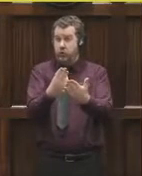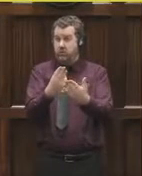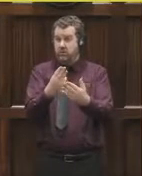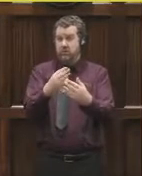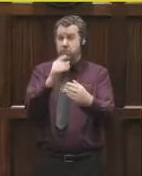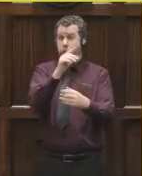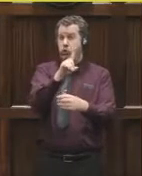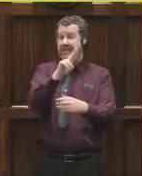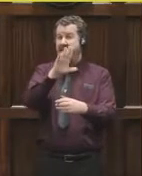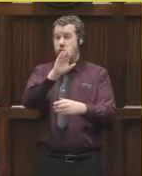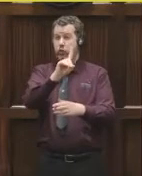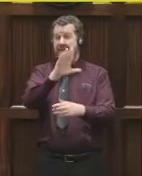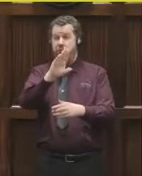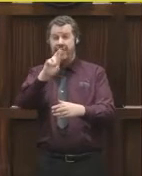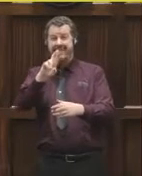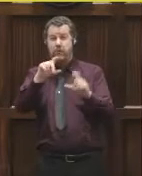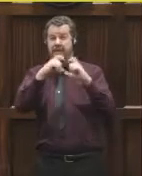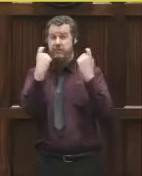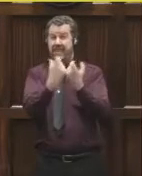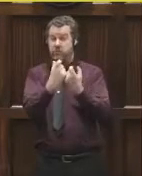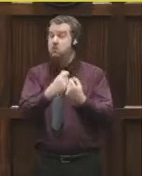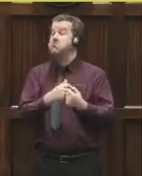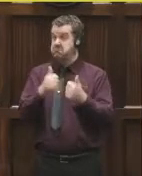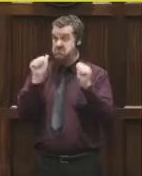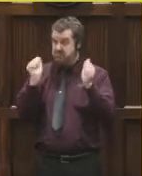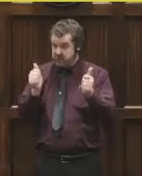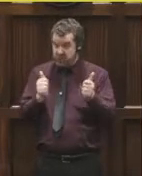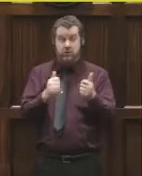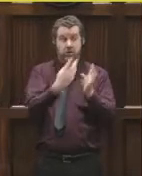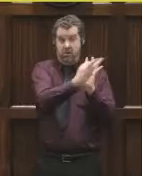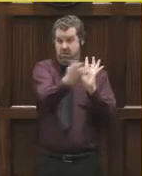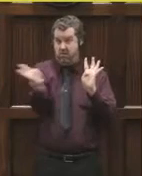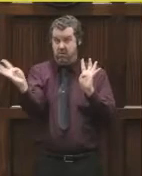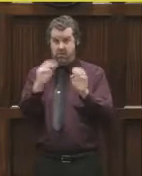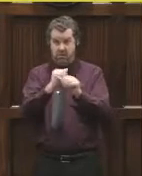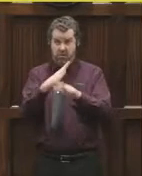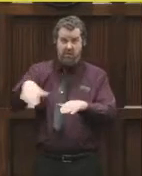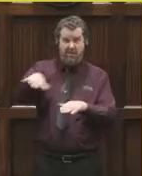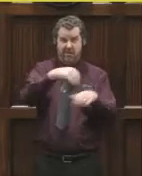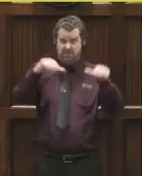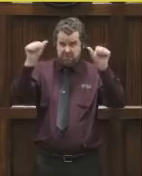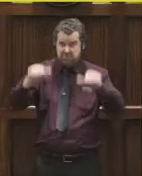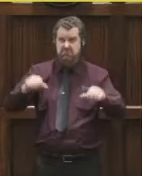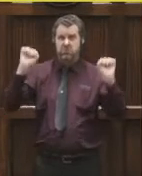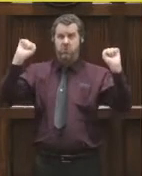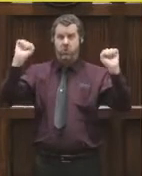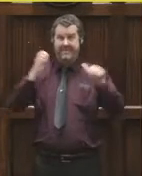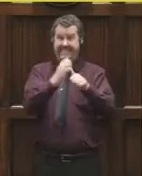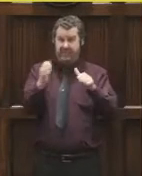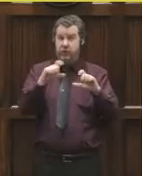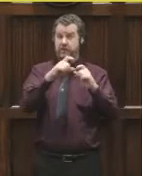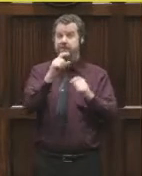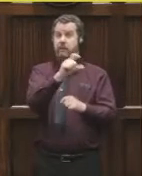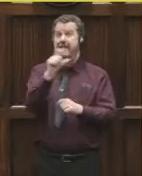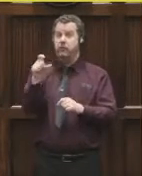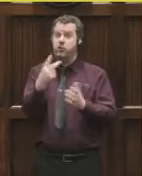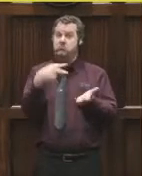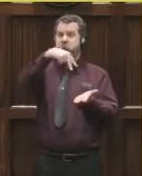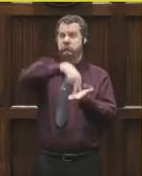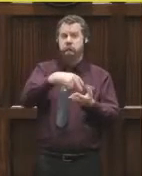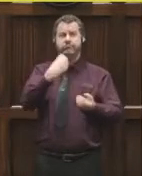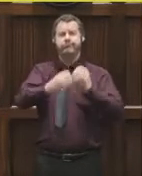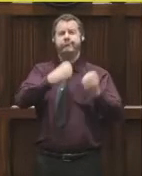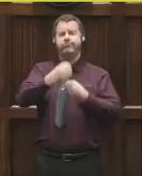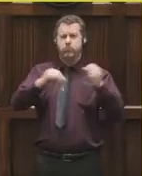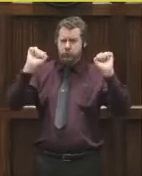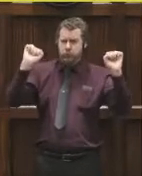I did that, and it received unanimous support. And just like we have here today, each councillor, one by one, spoke loudly and clearly in support of